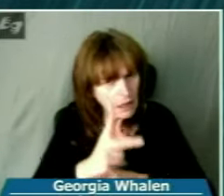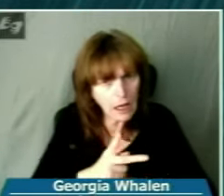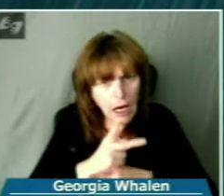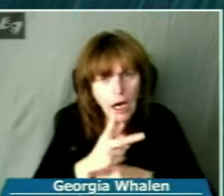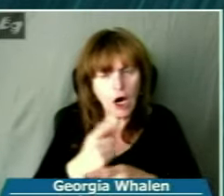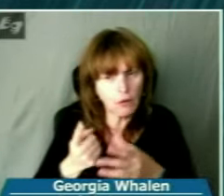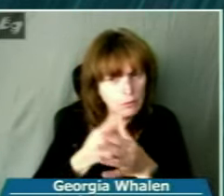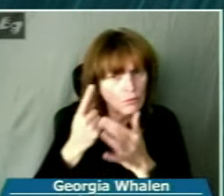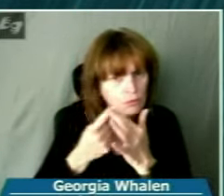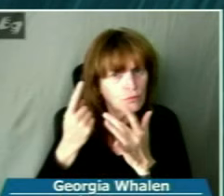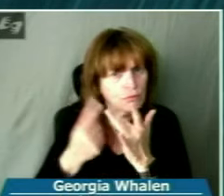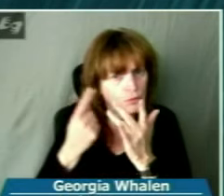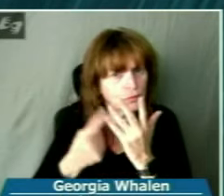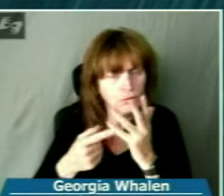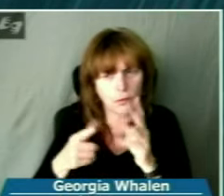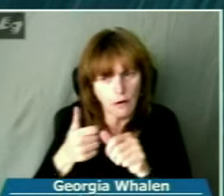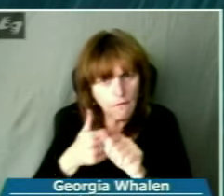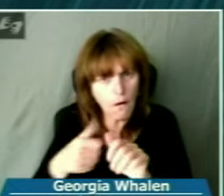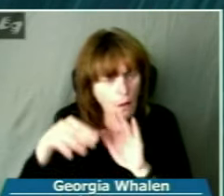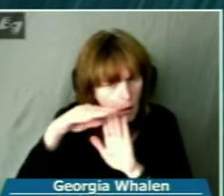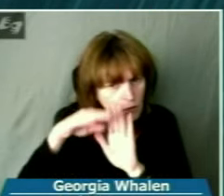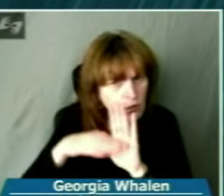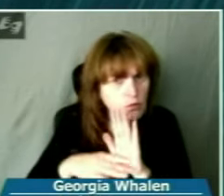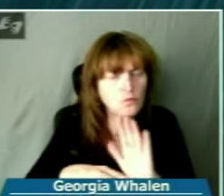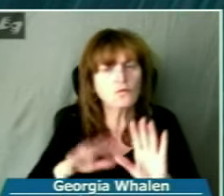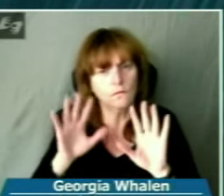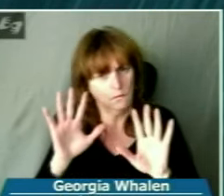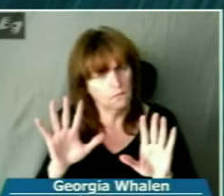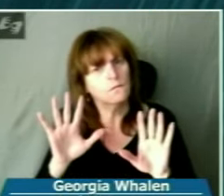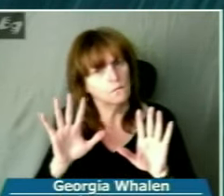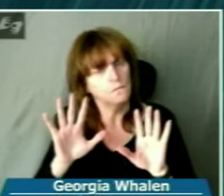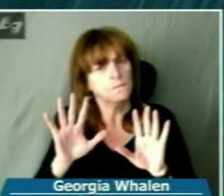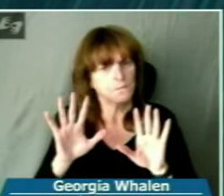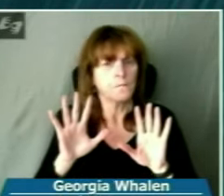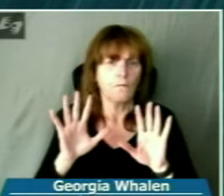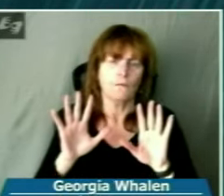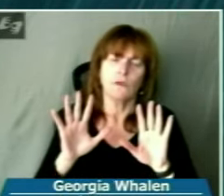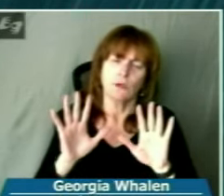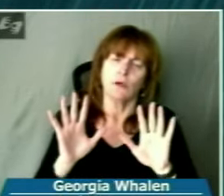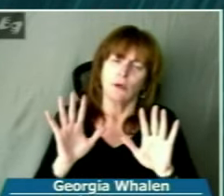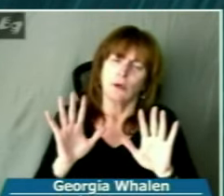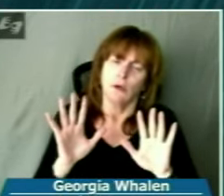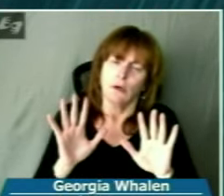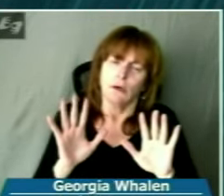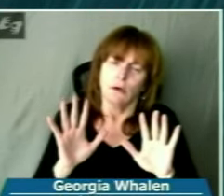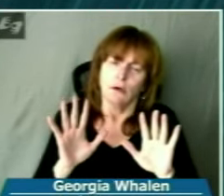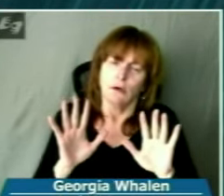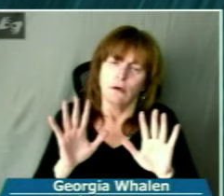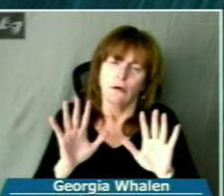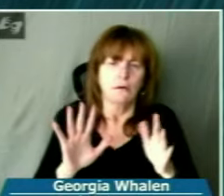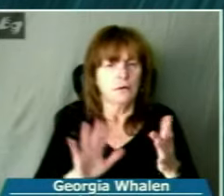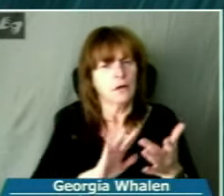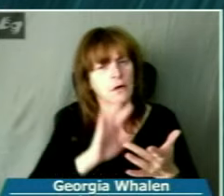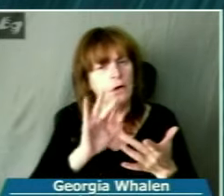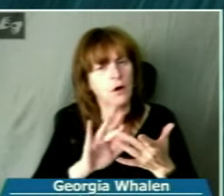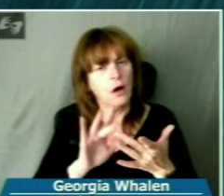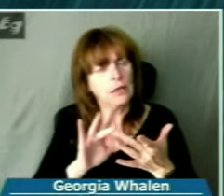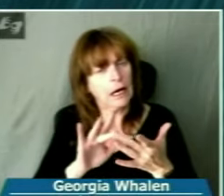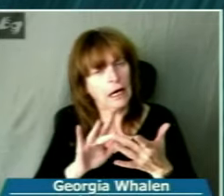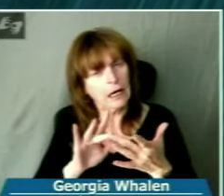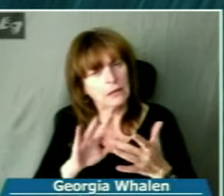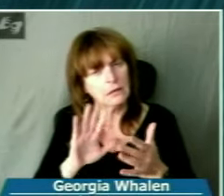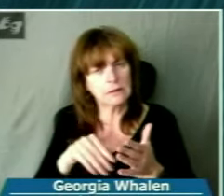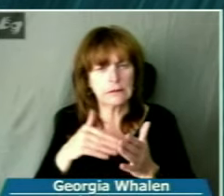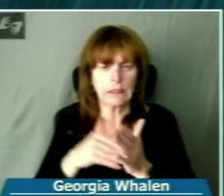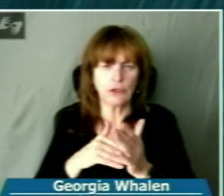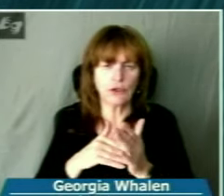were needed in order to keep people healthy within the system. We reached out and we then opened up the center at